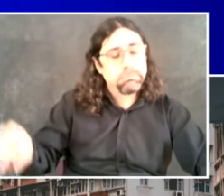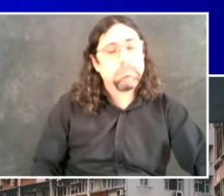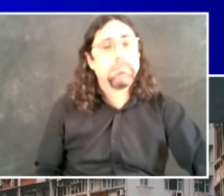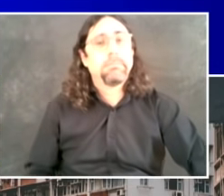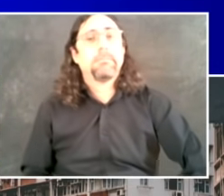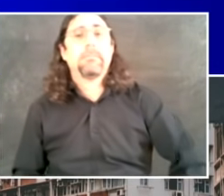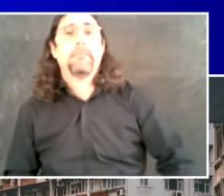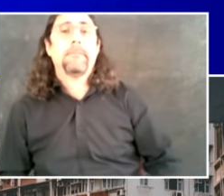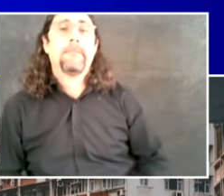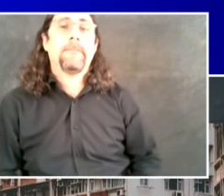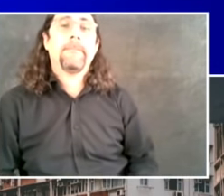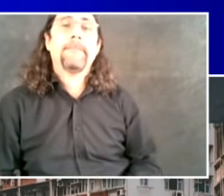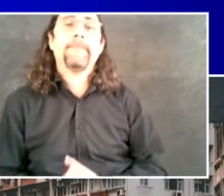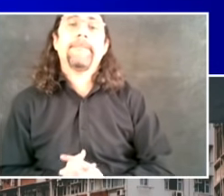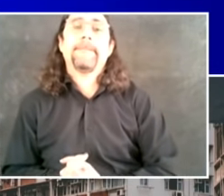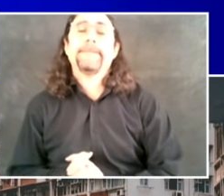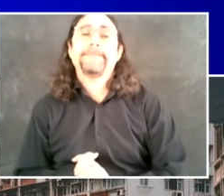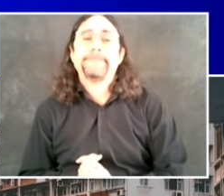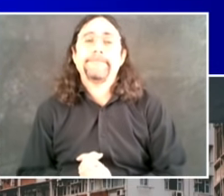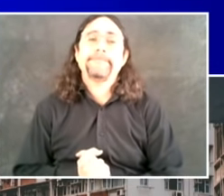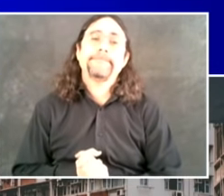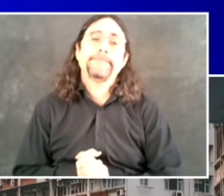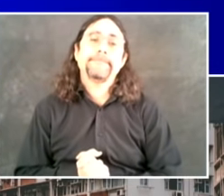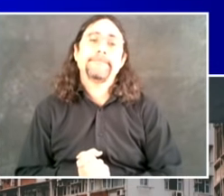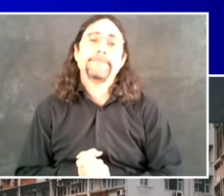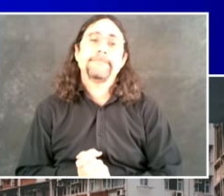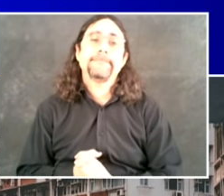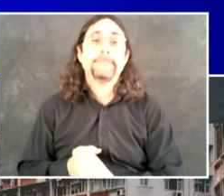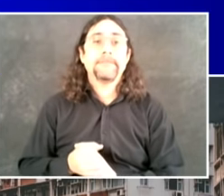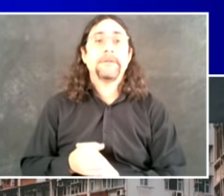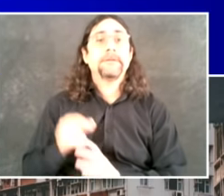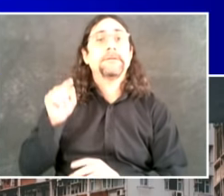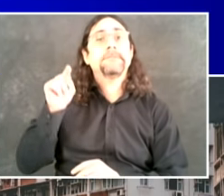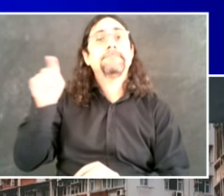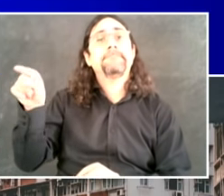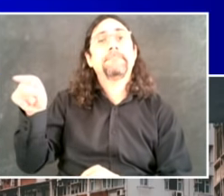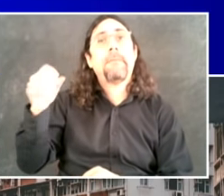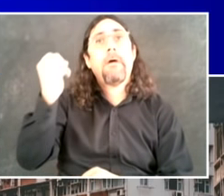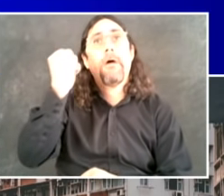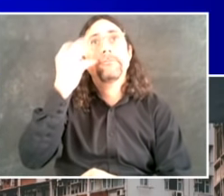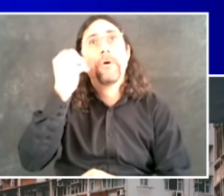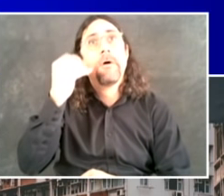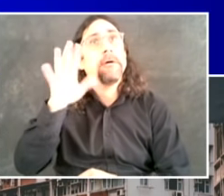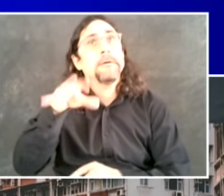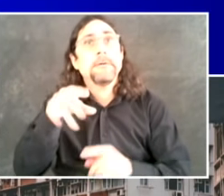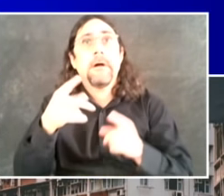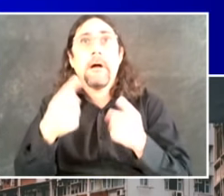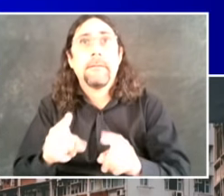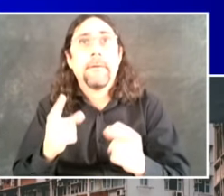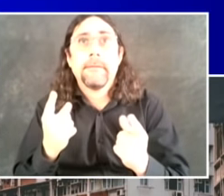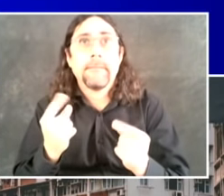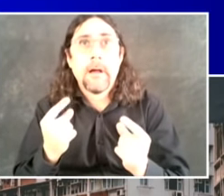better, small levels of activity can suddenly grow into something much worse.